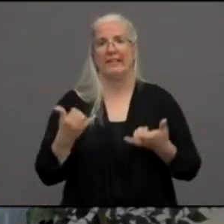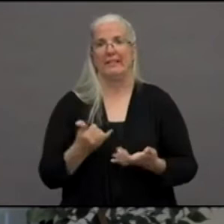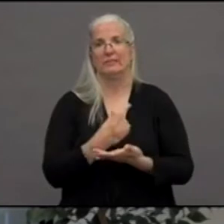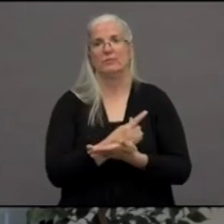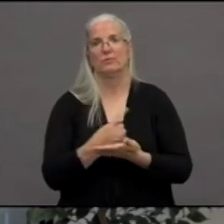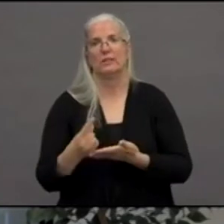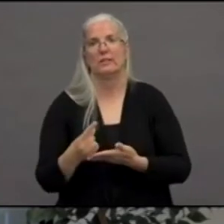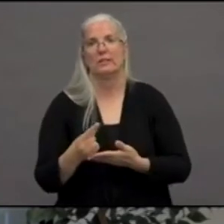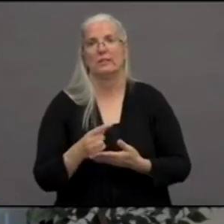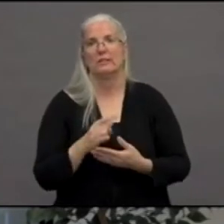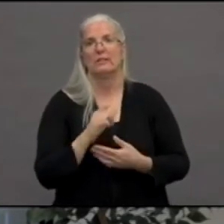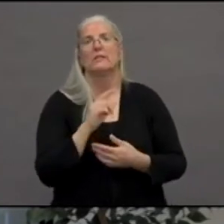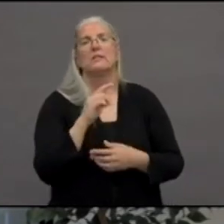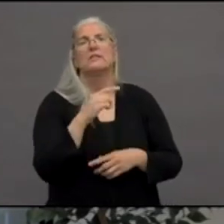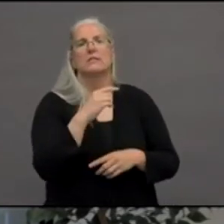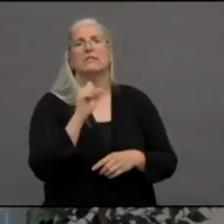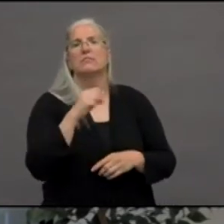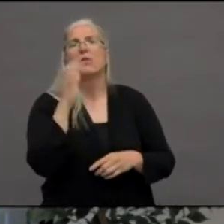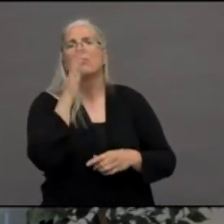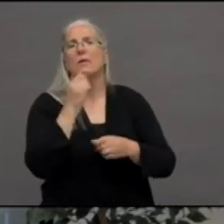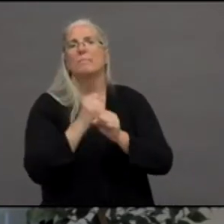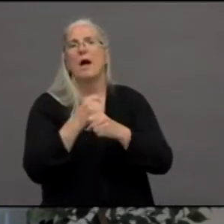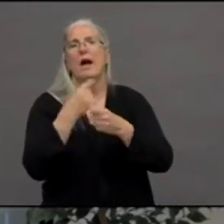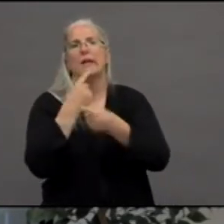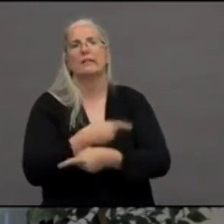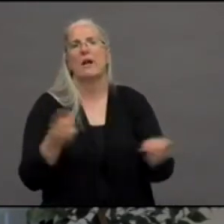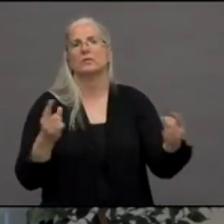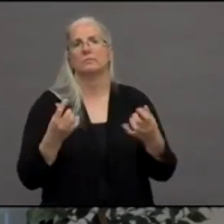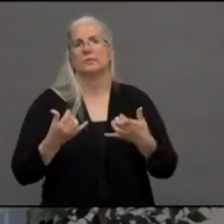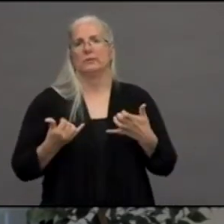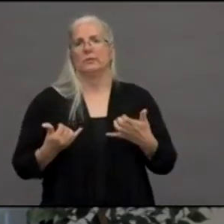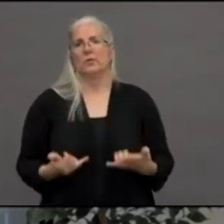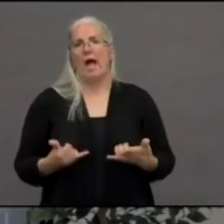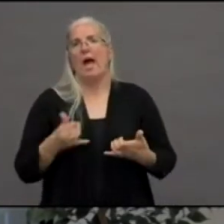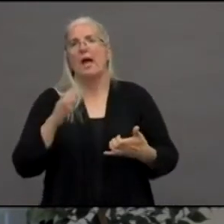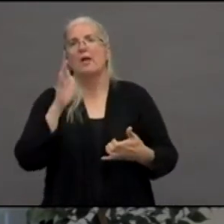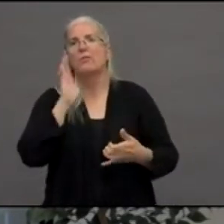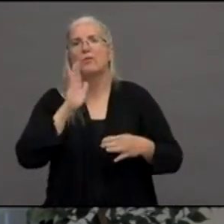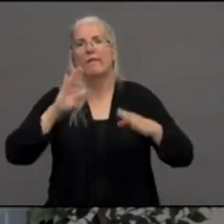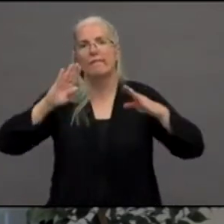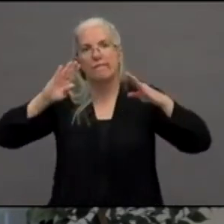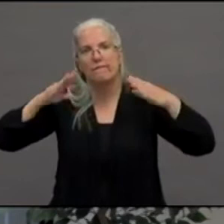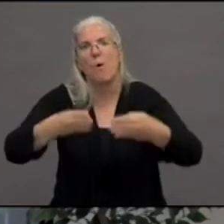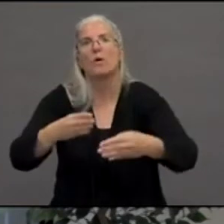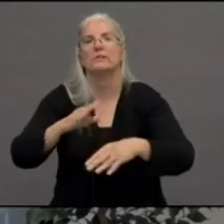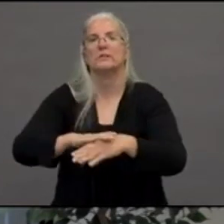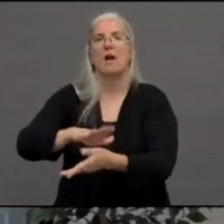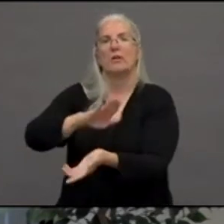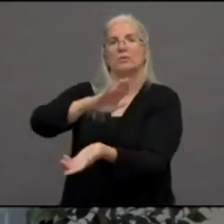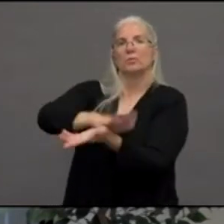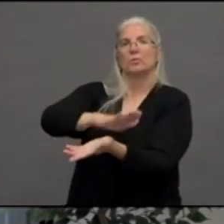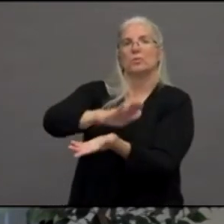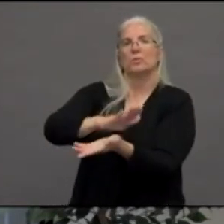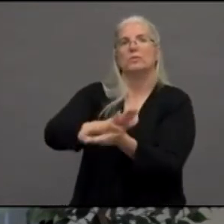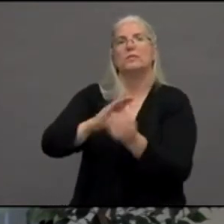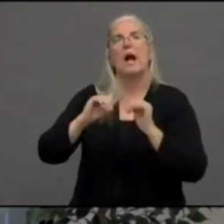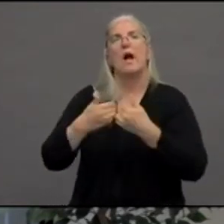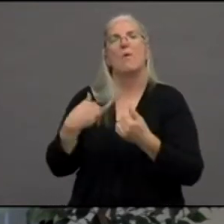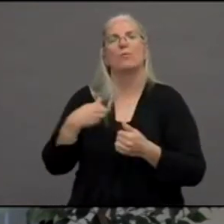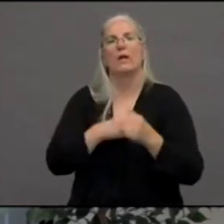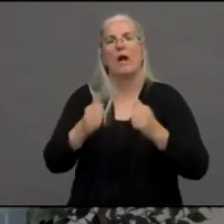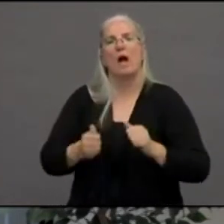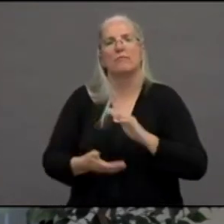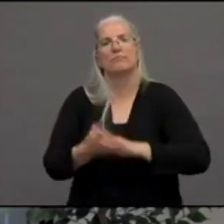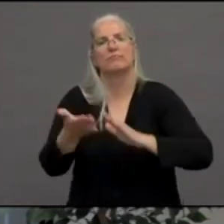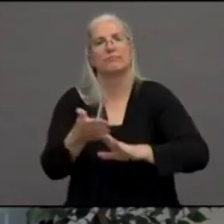to be making an announcement today. We believe it's going to be focused more on schools and how they will be allowed to operate in the fall.